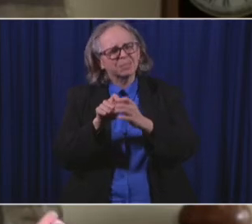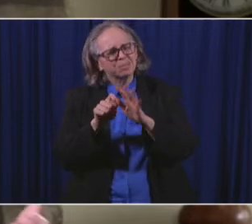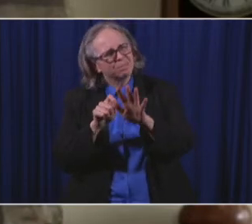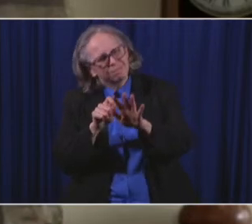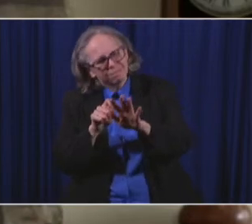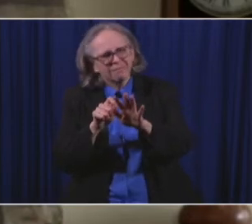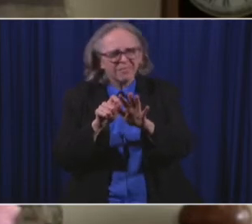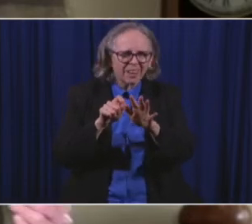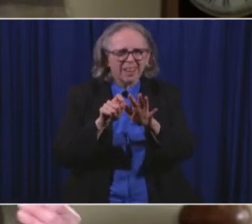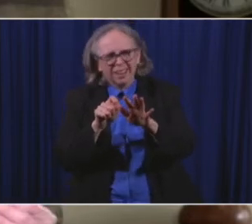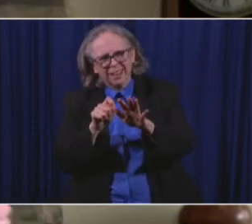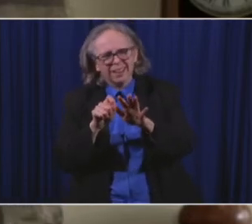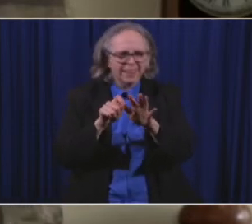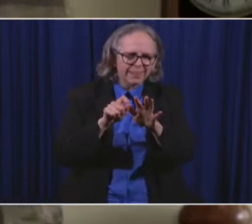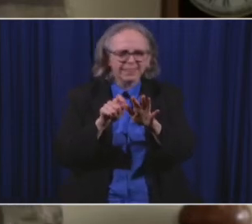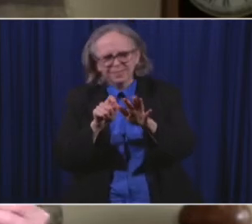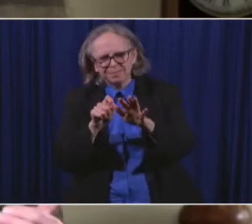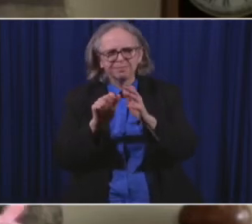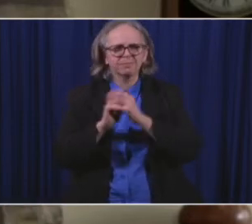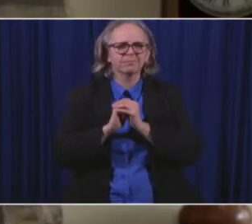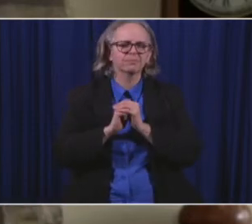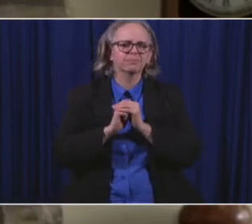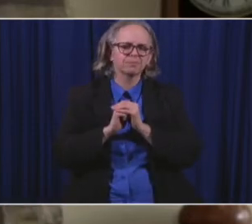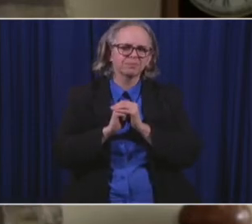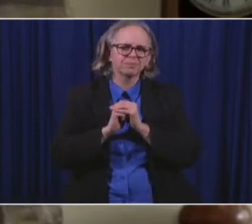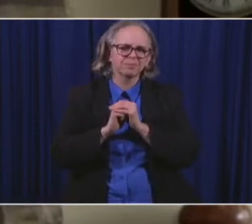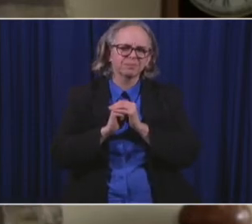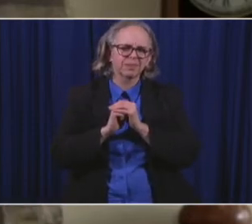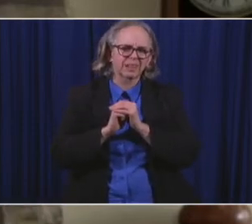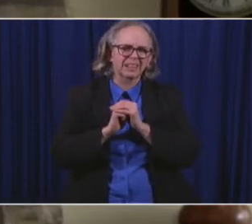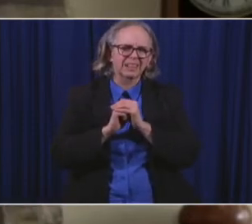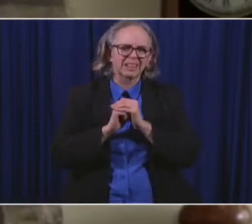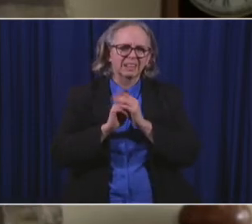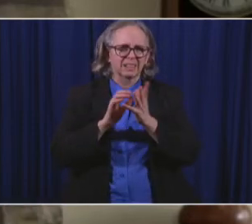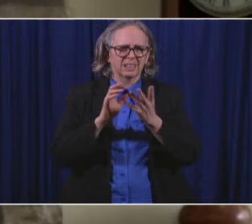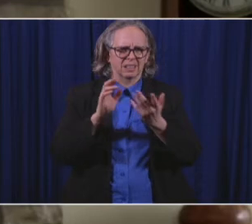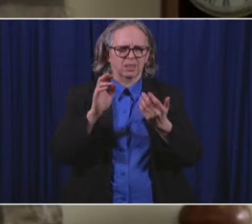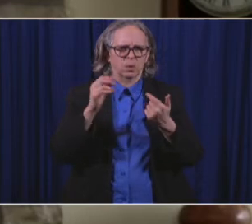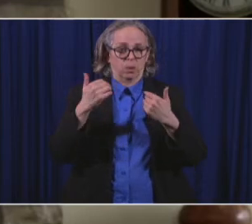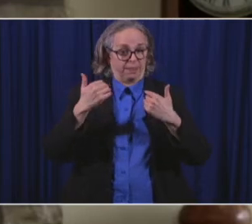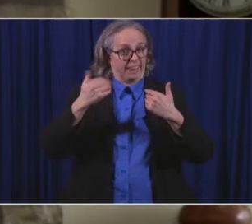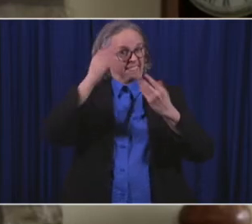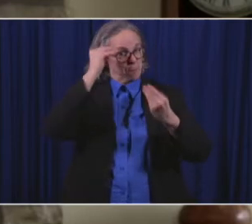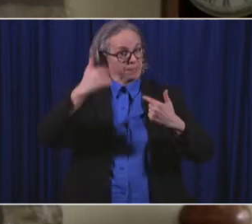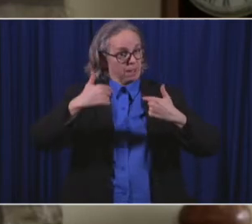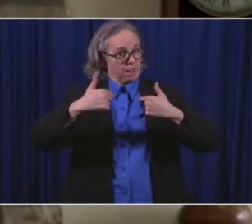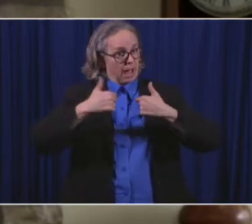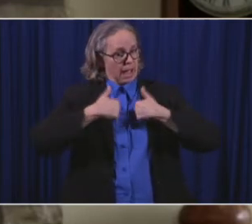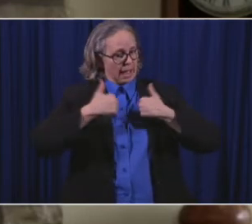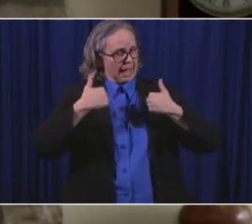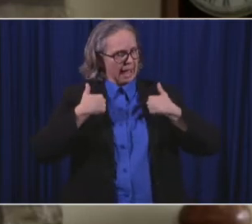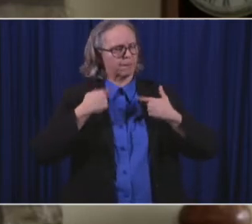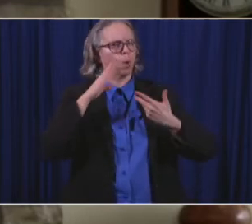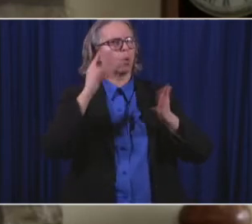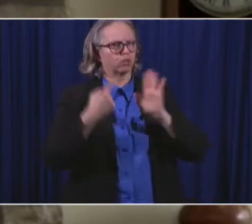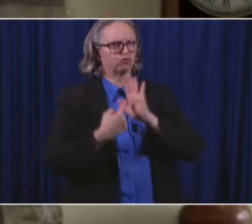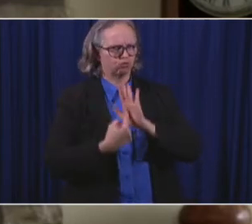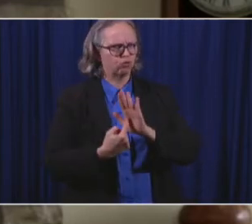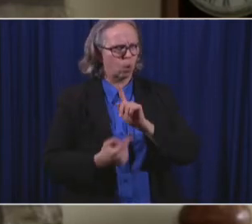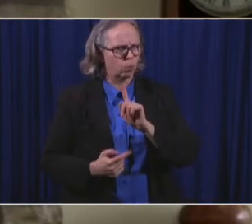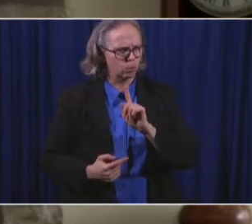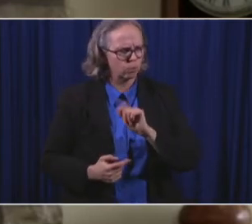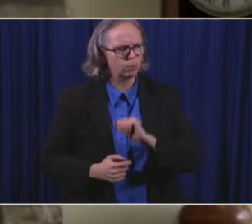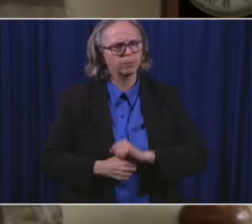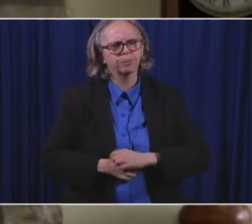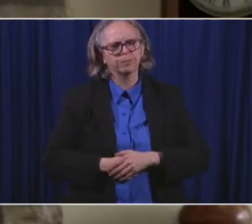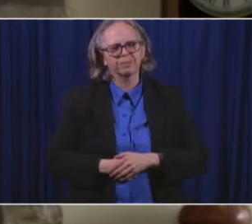is what information is coming in to us. And while we want more information, we also want people to